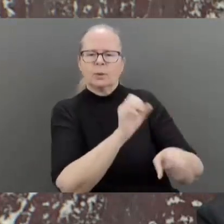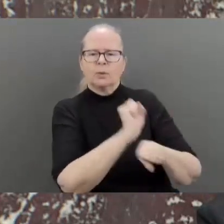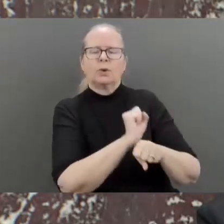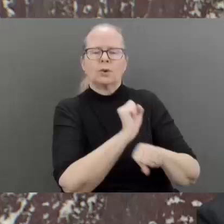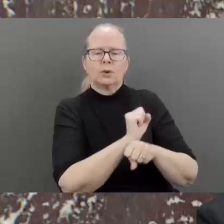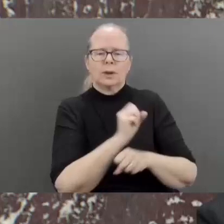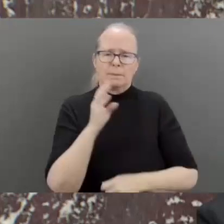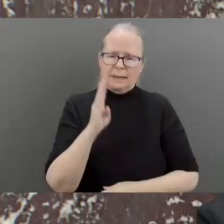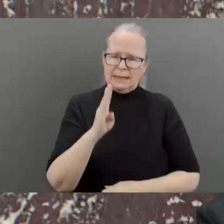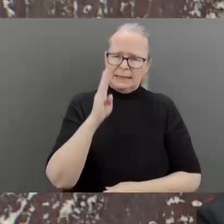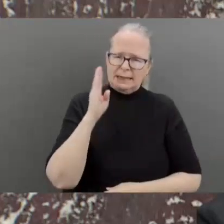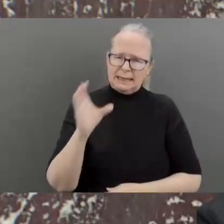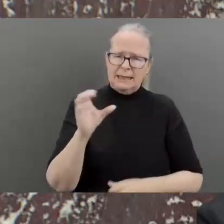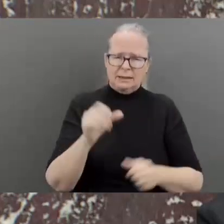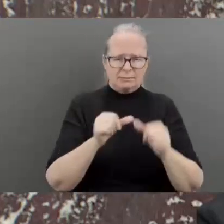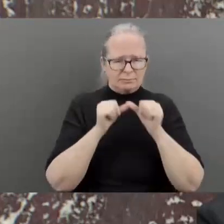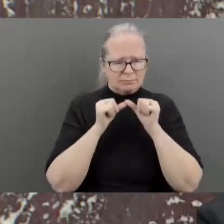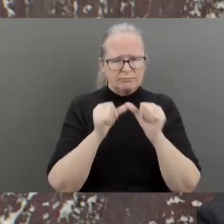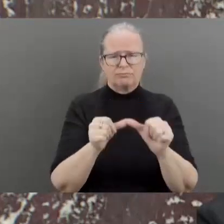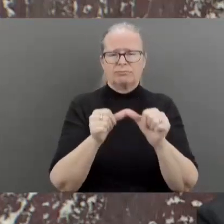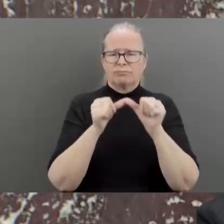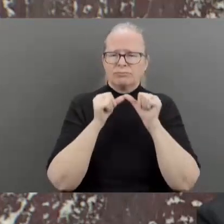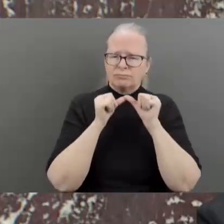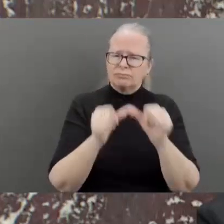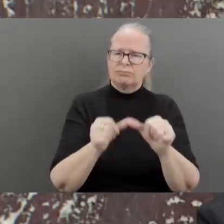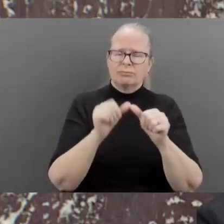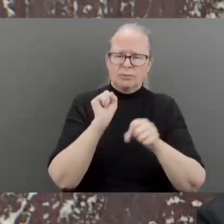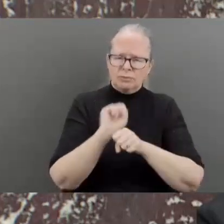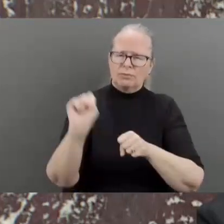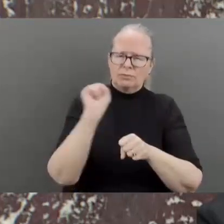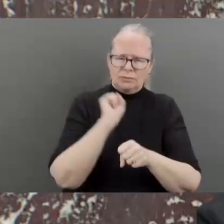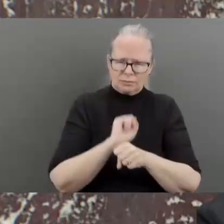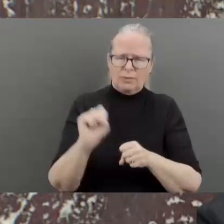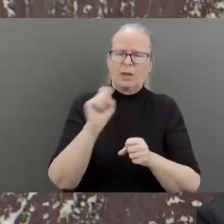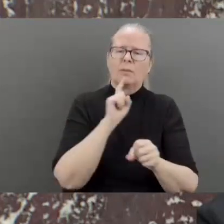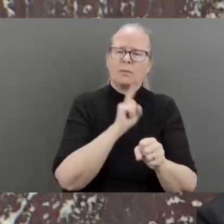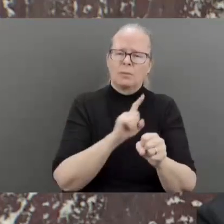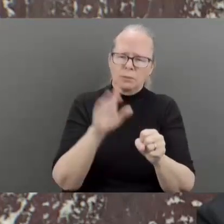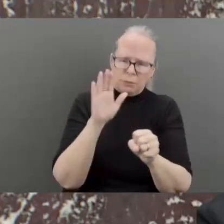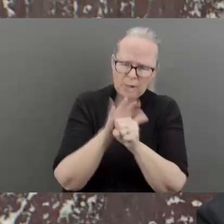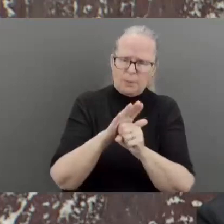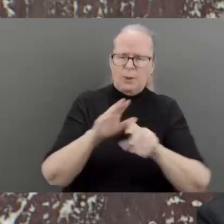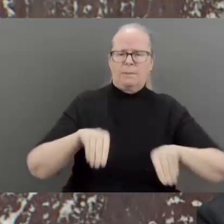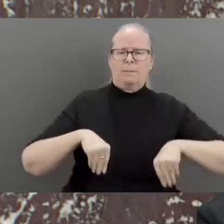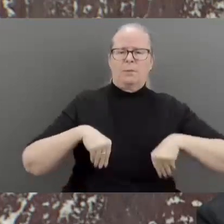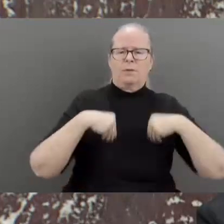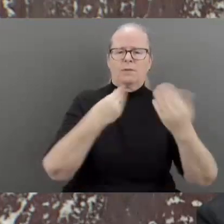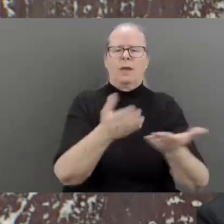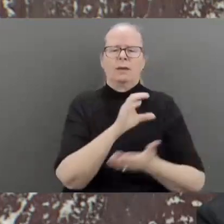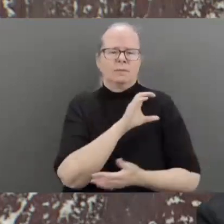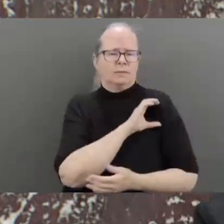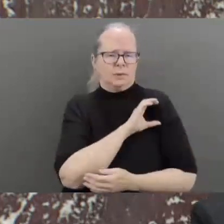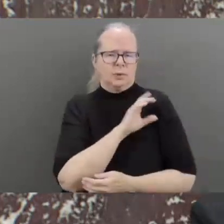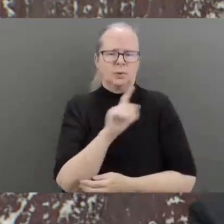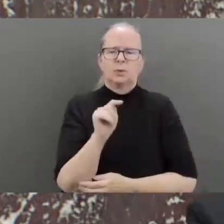to you. We will continue to give the police the tools to do the job they need in British Columbia.